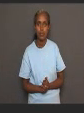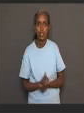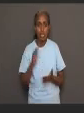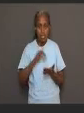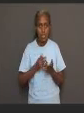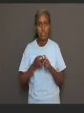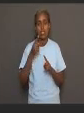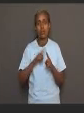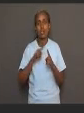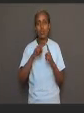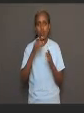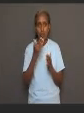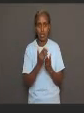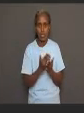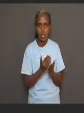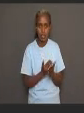Let's get back to our lesson.